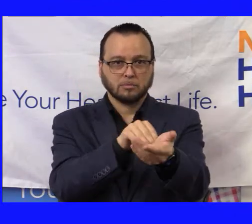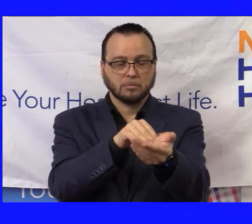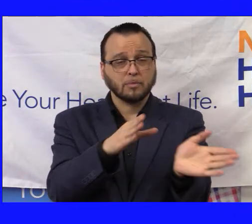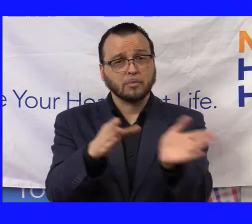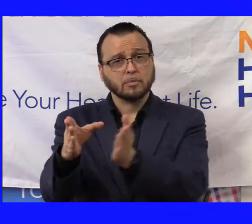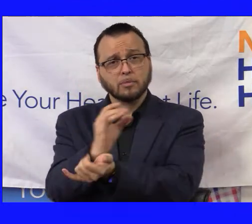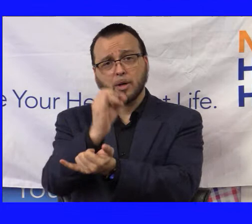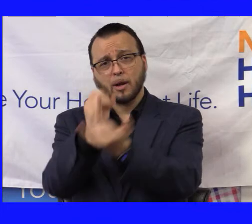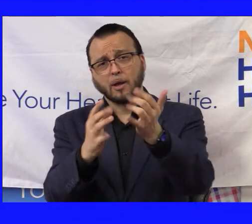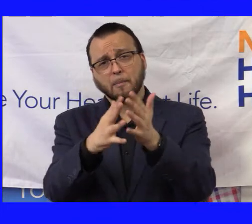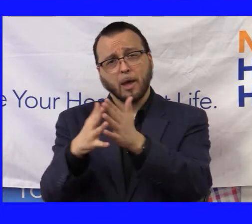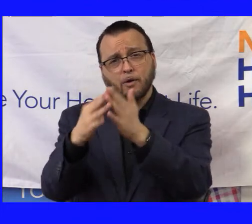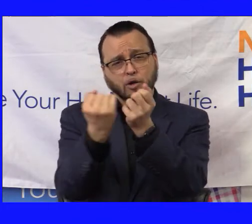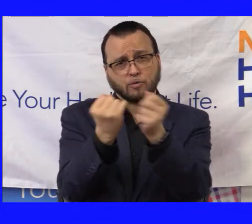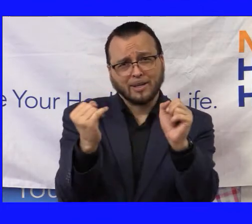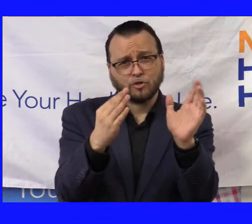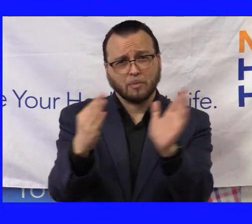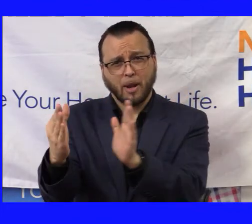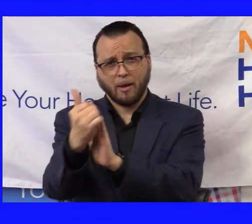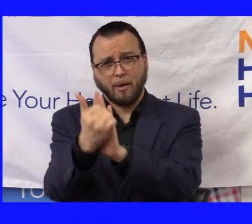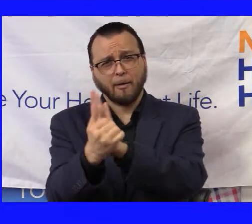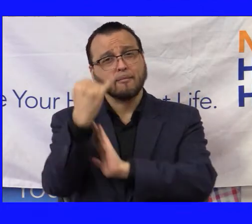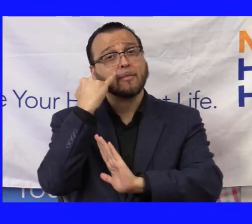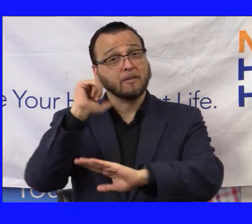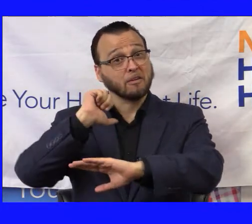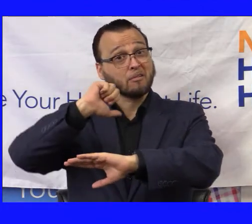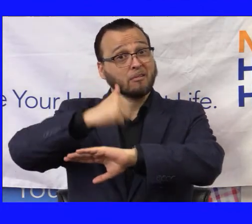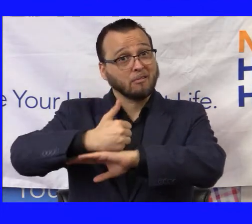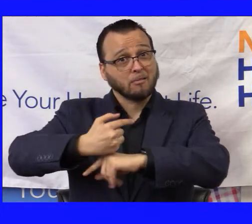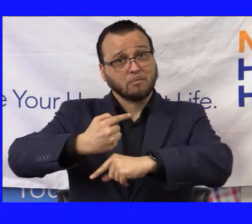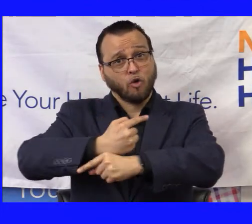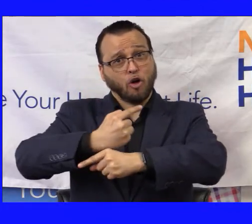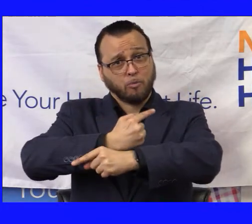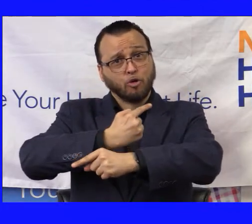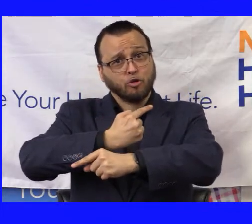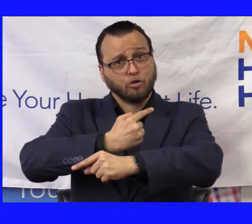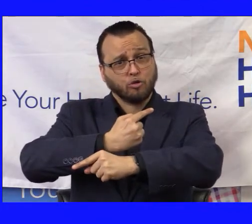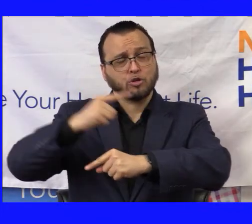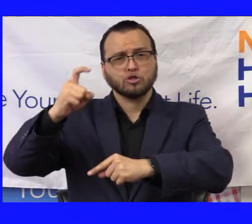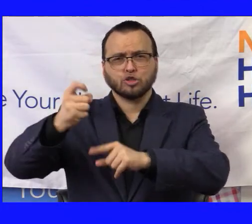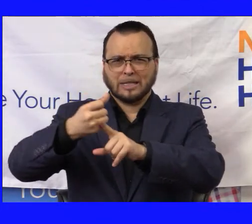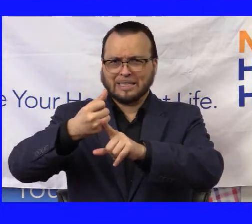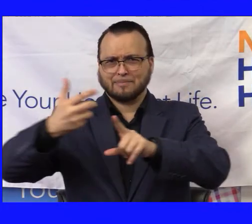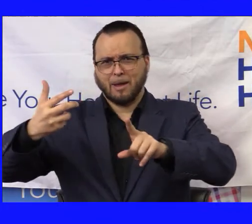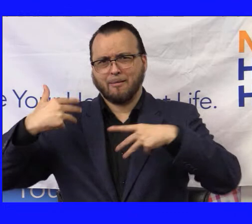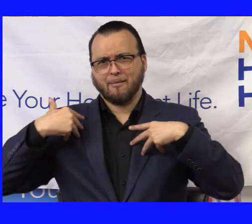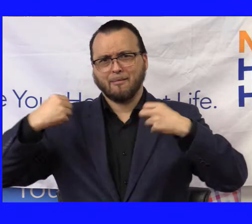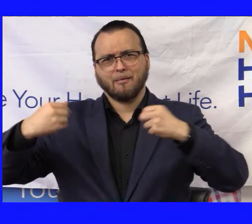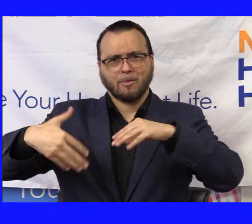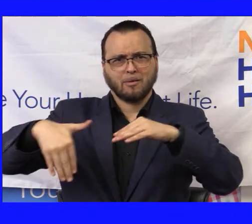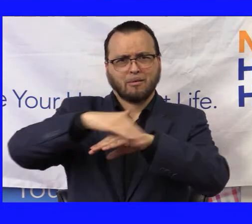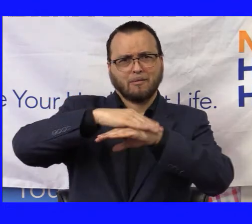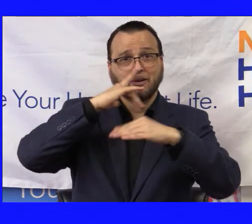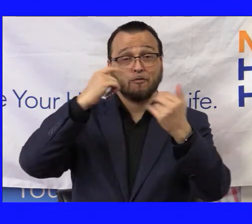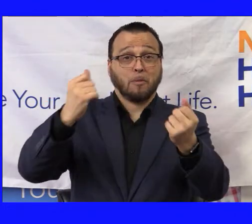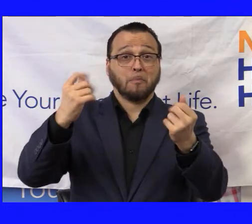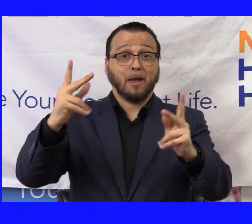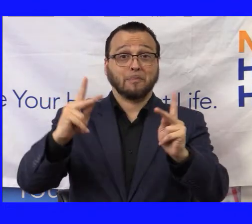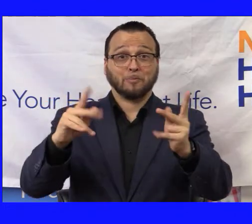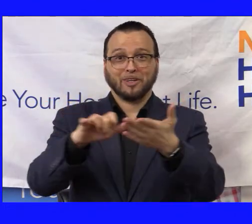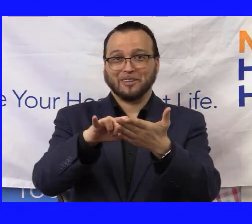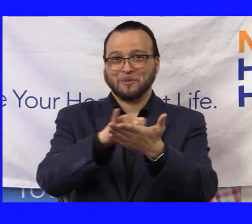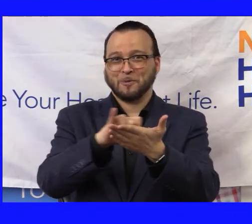American Rescue Plan Act should, if implemented appropriately, expand health coverage for many New